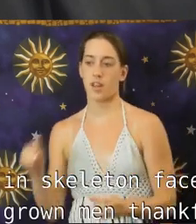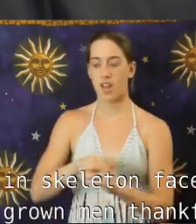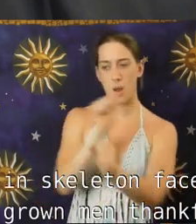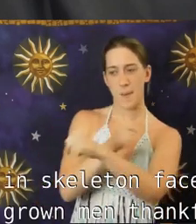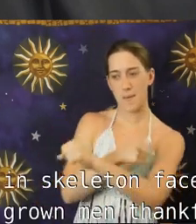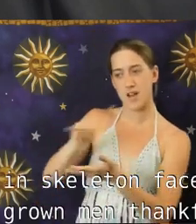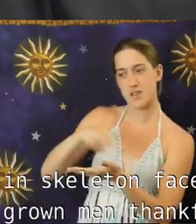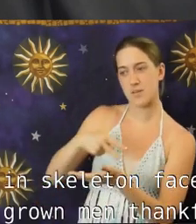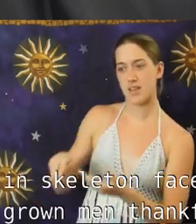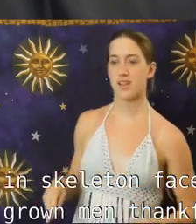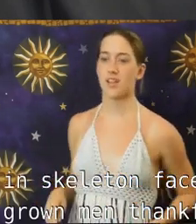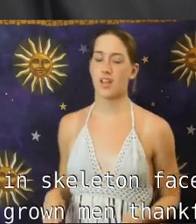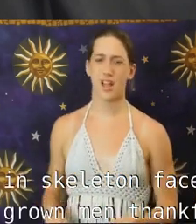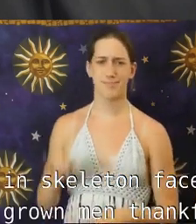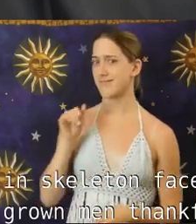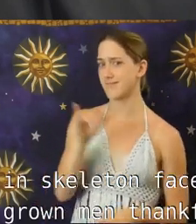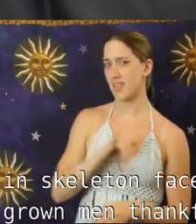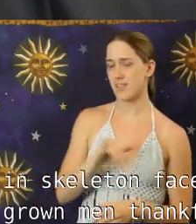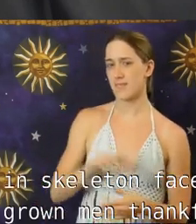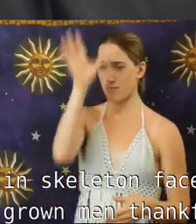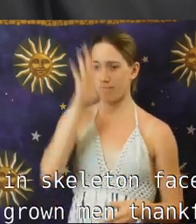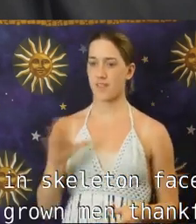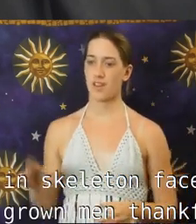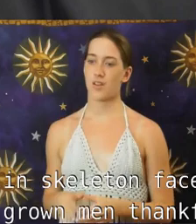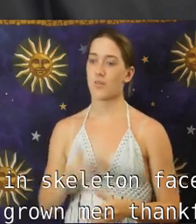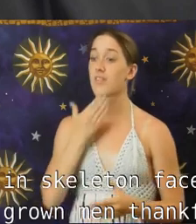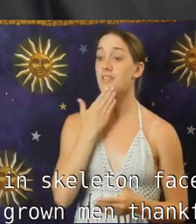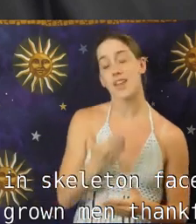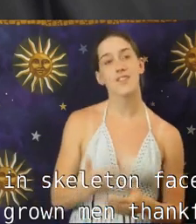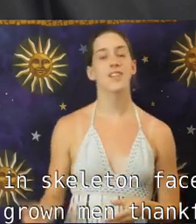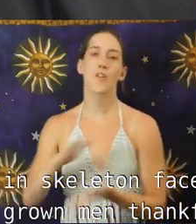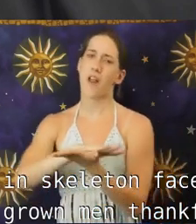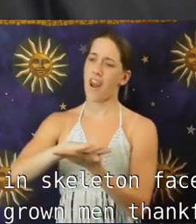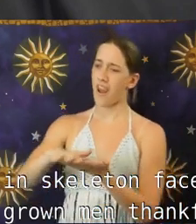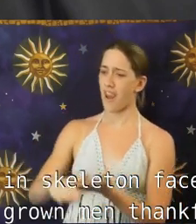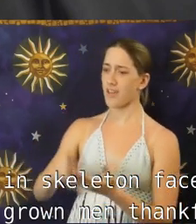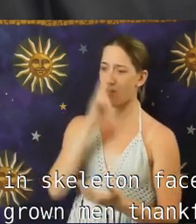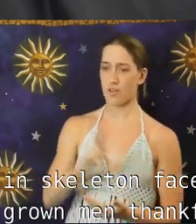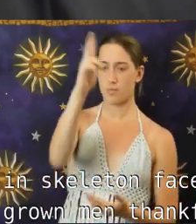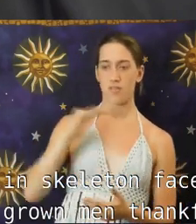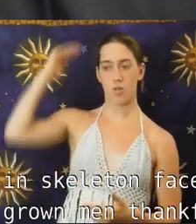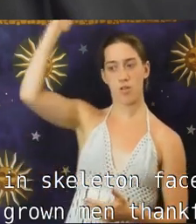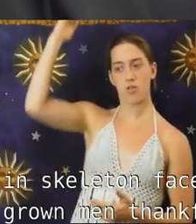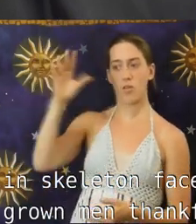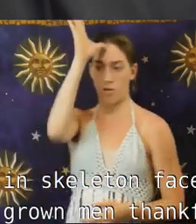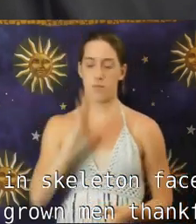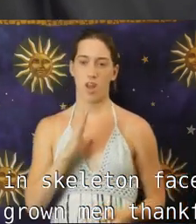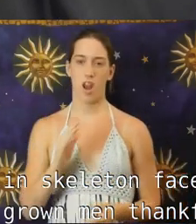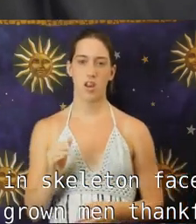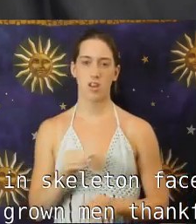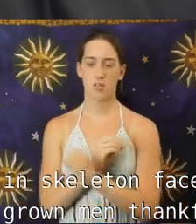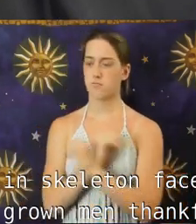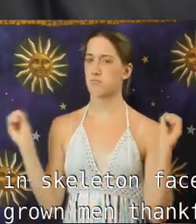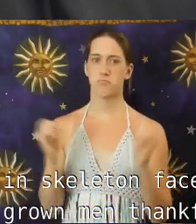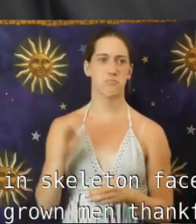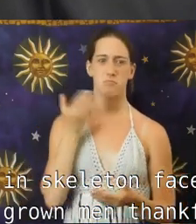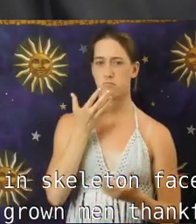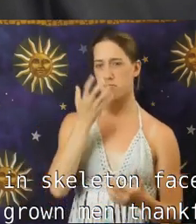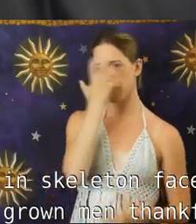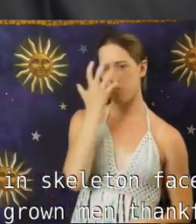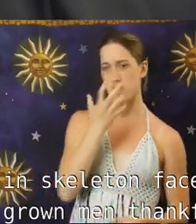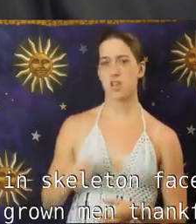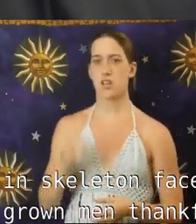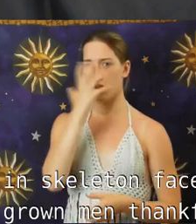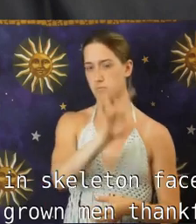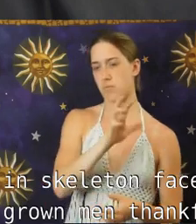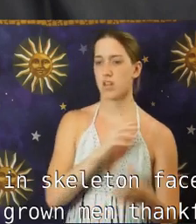skeleton face paint in a mosh pit, and obviously these are grown men, and thankfully they're respectful, like grown men,